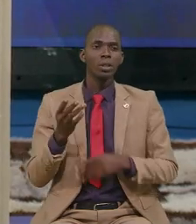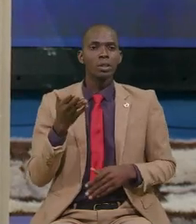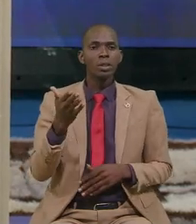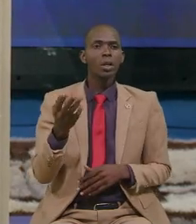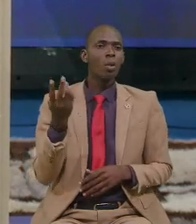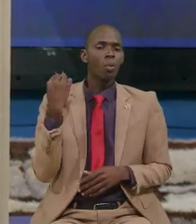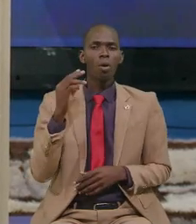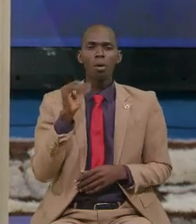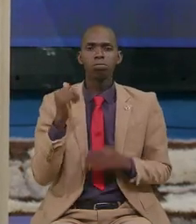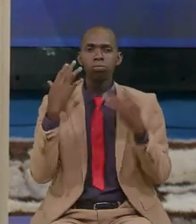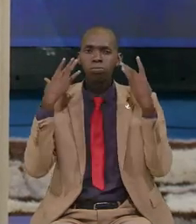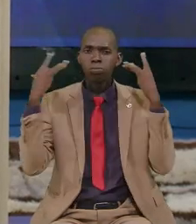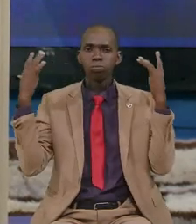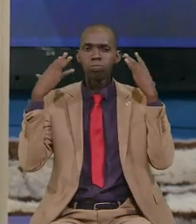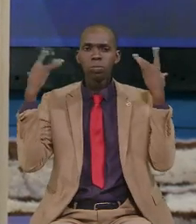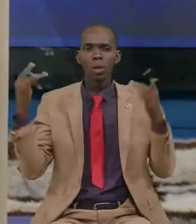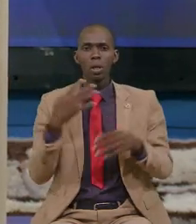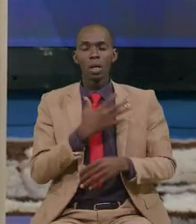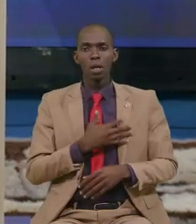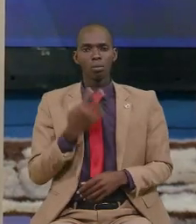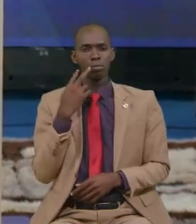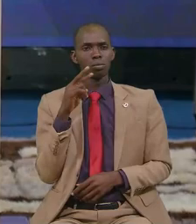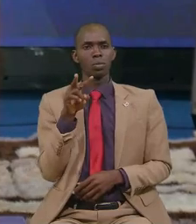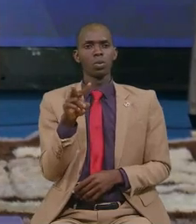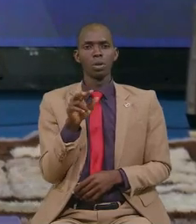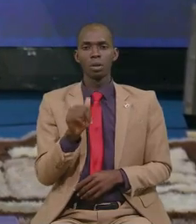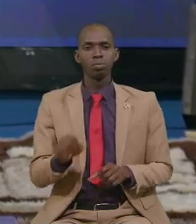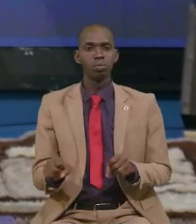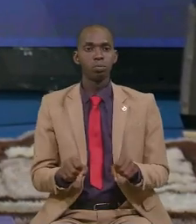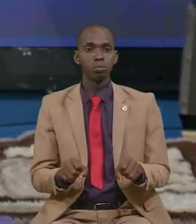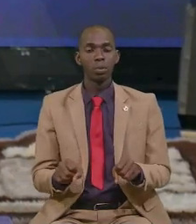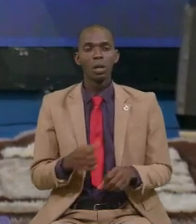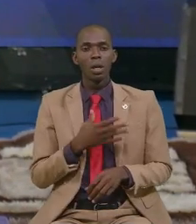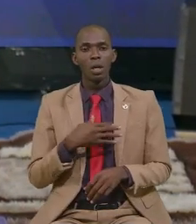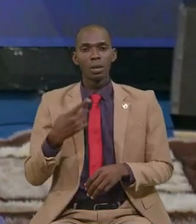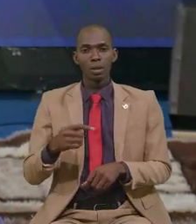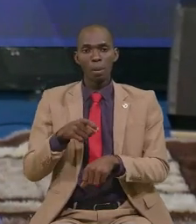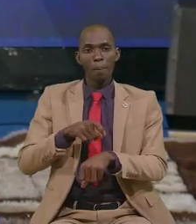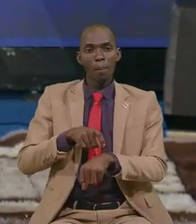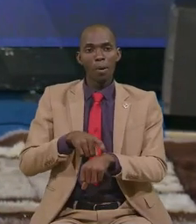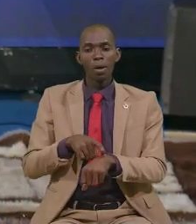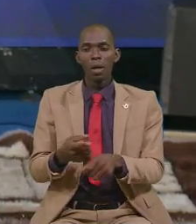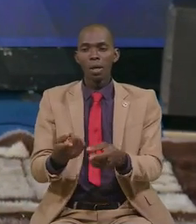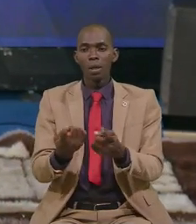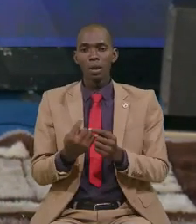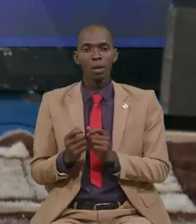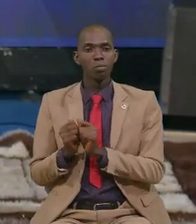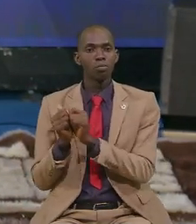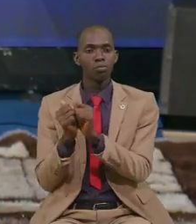noise, and behold, a shaking, and the bones came